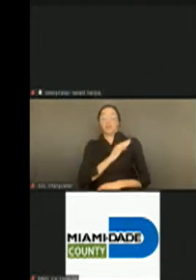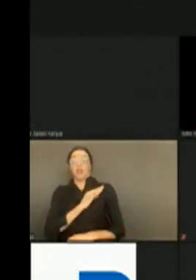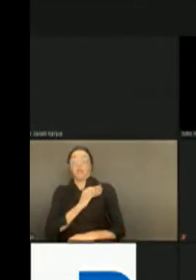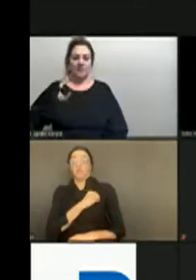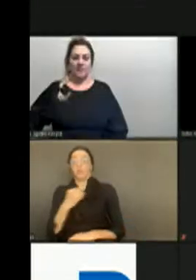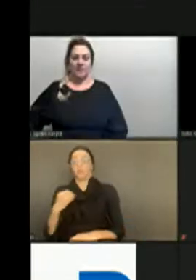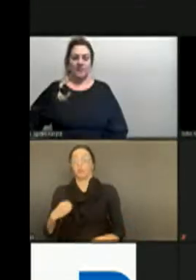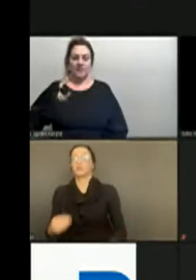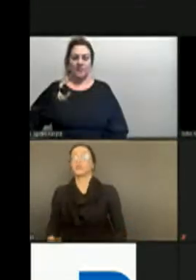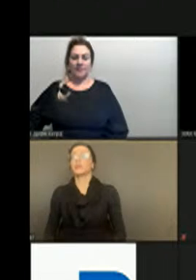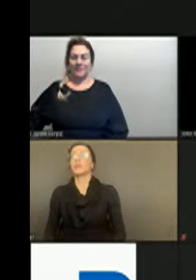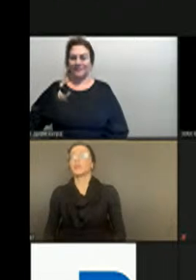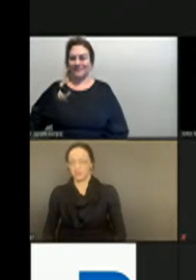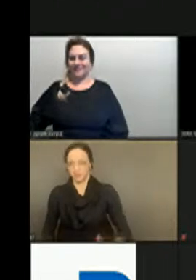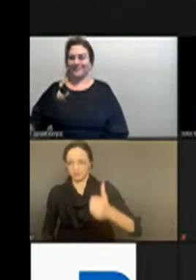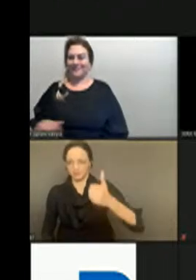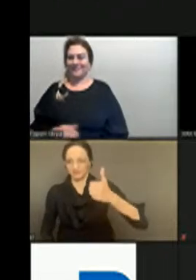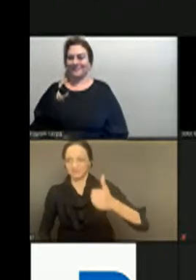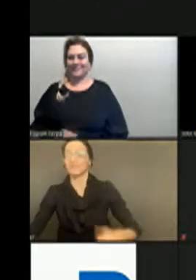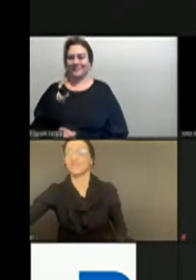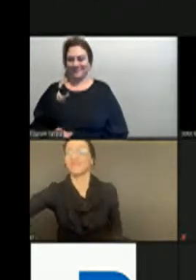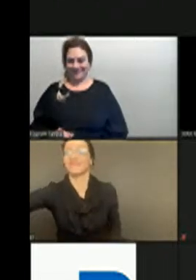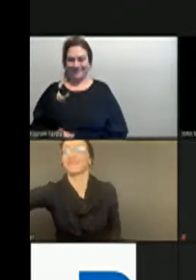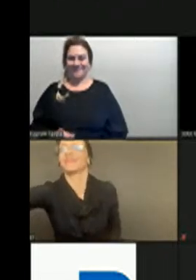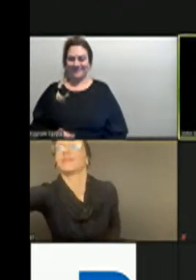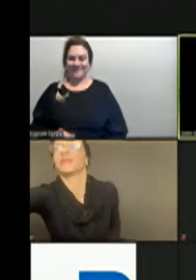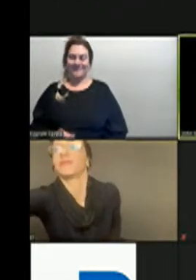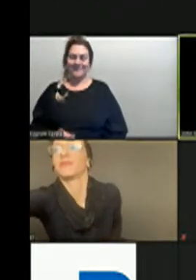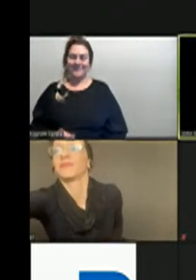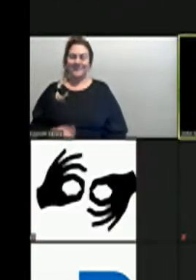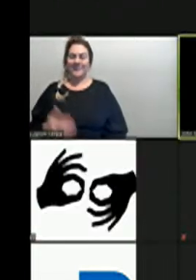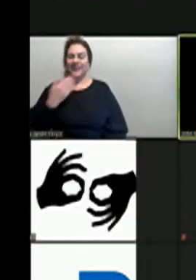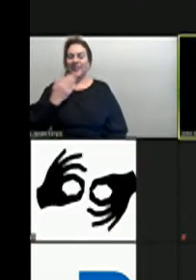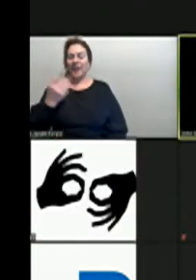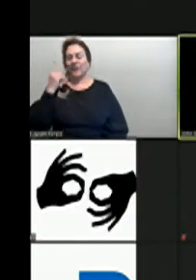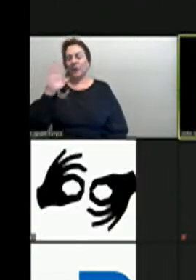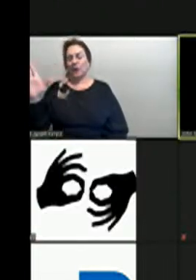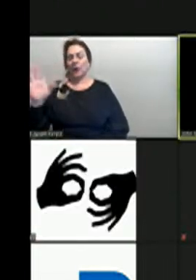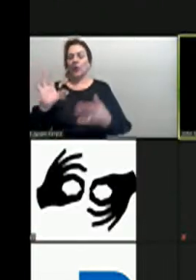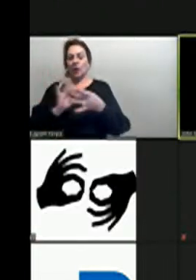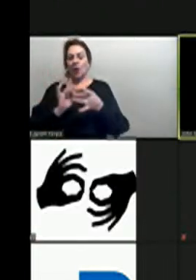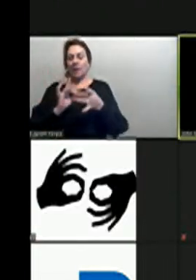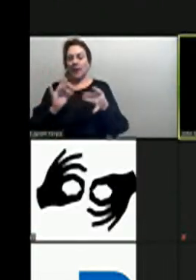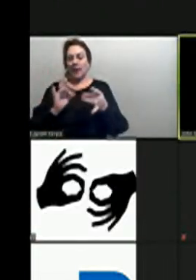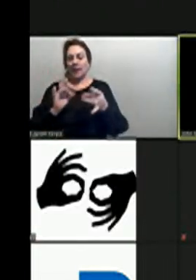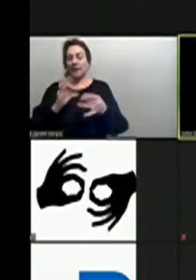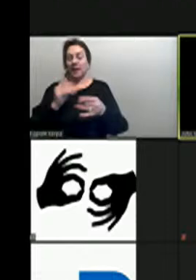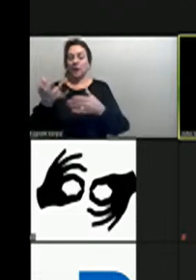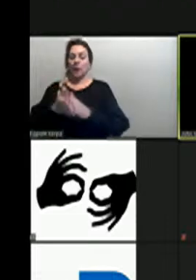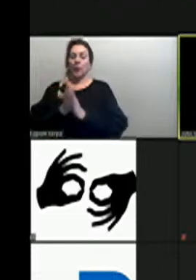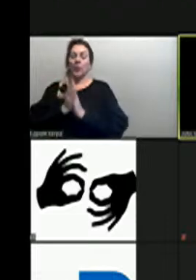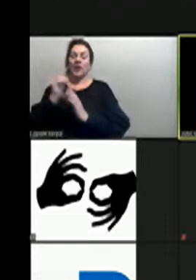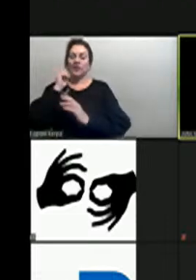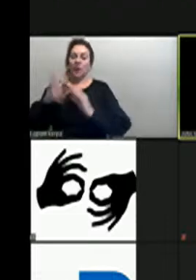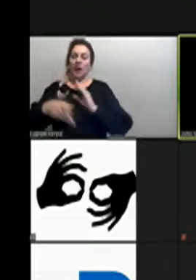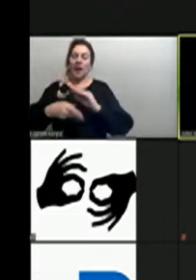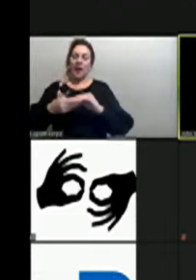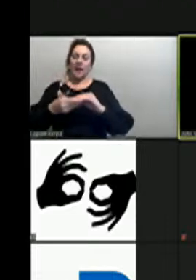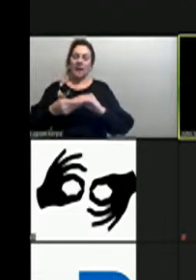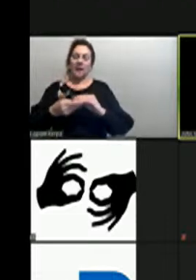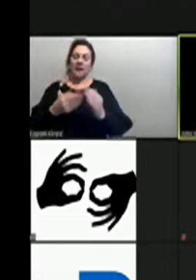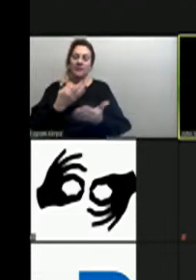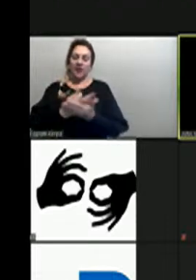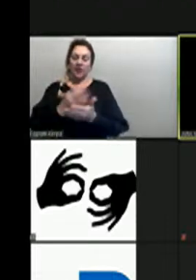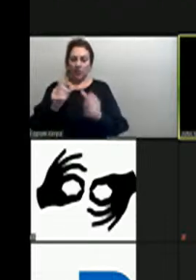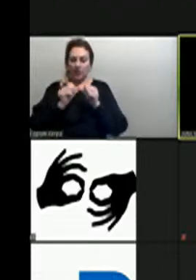Thank you, Evelyn, for your comments. Your request for additional funding for our continual support of